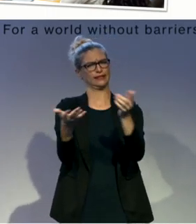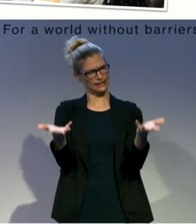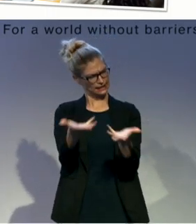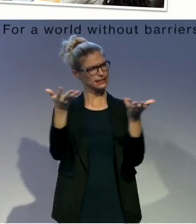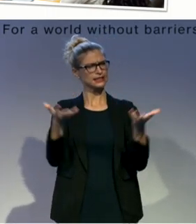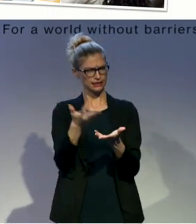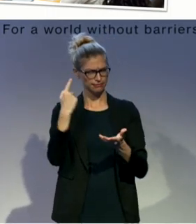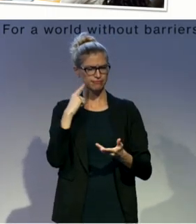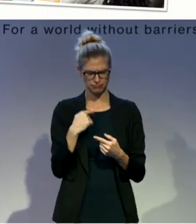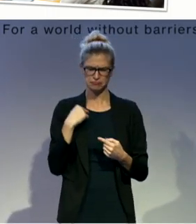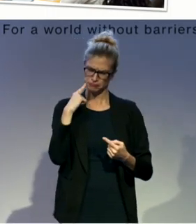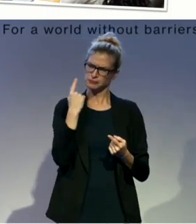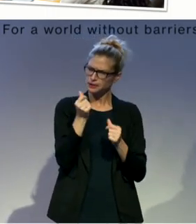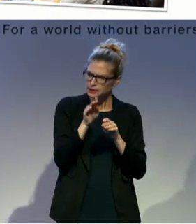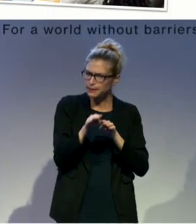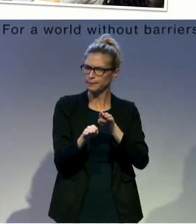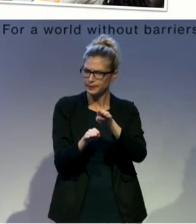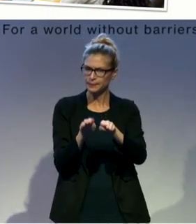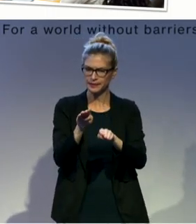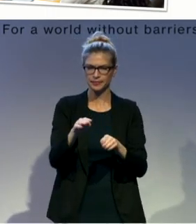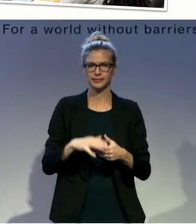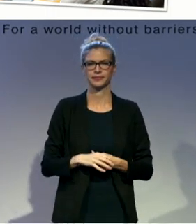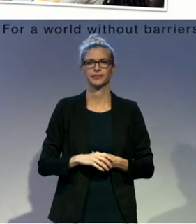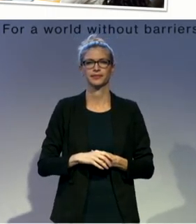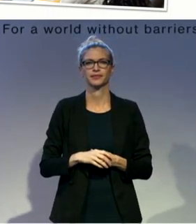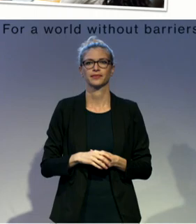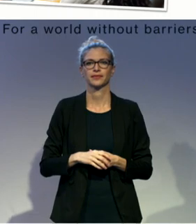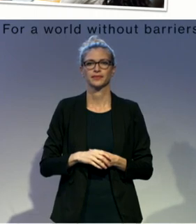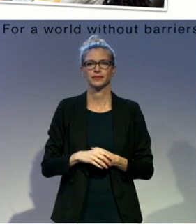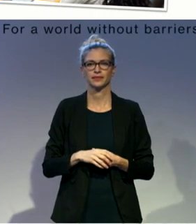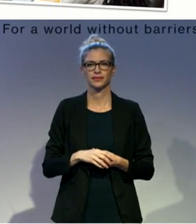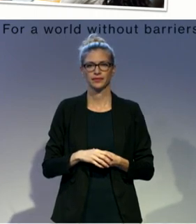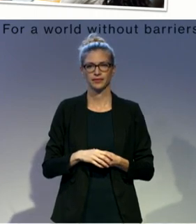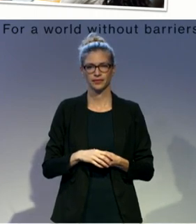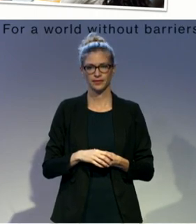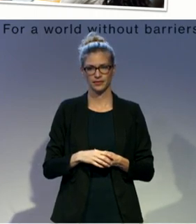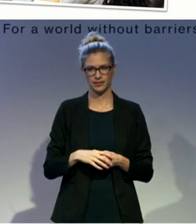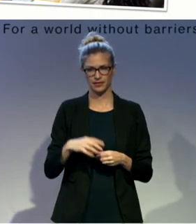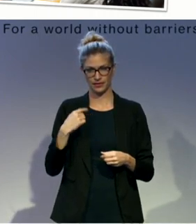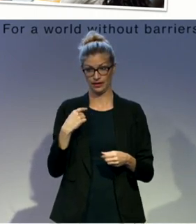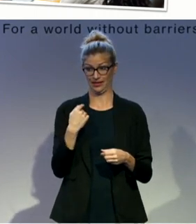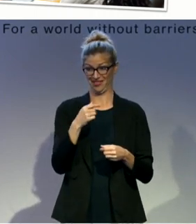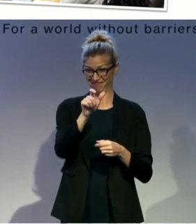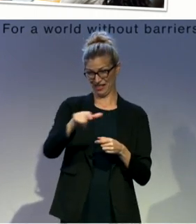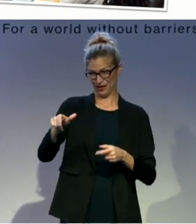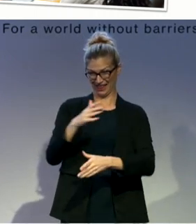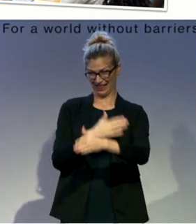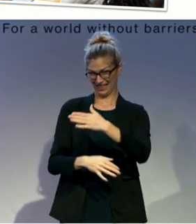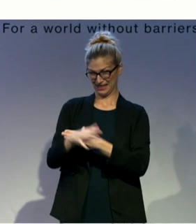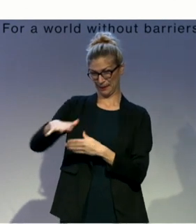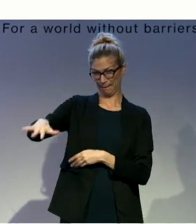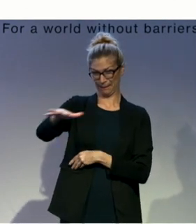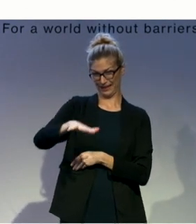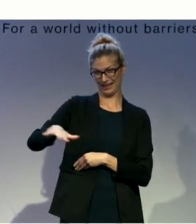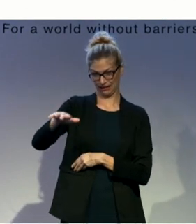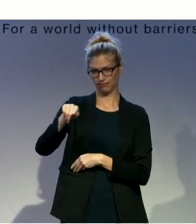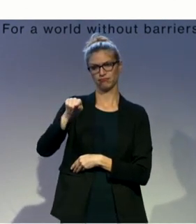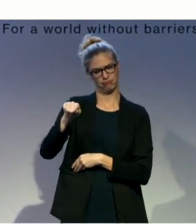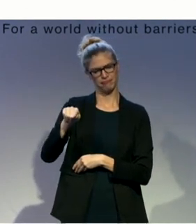Now all people with disabilities have the right to vote.